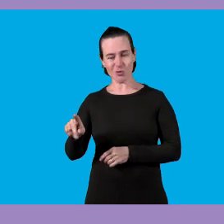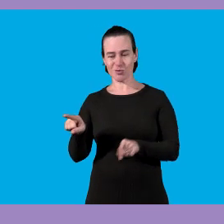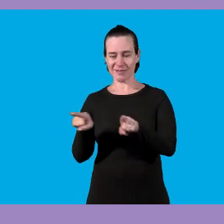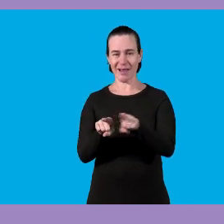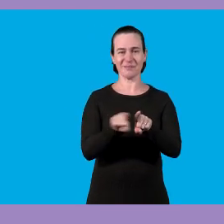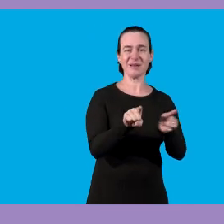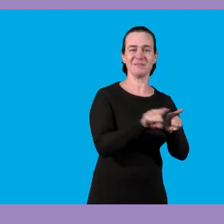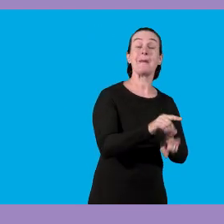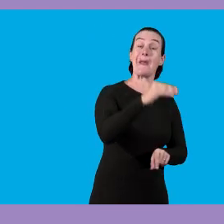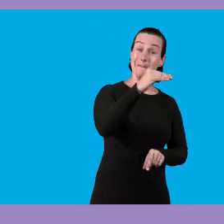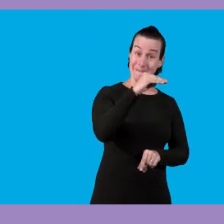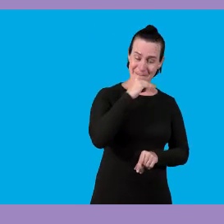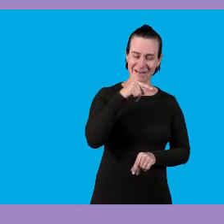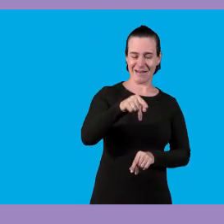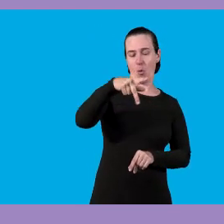Let's look at the